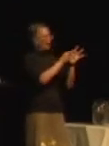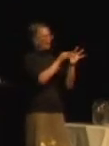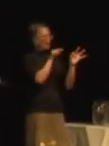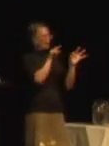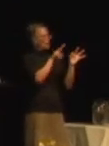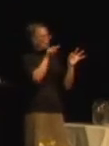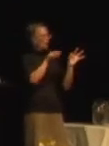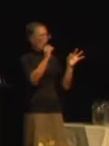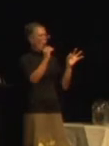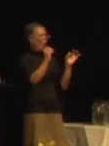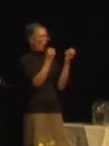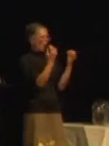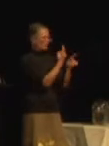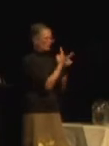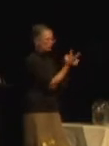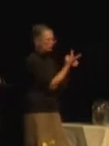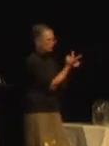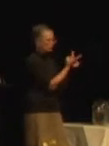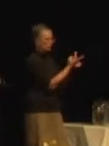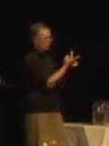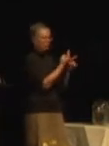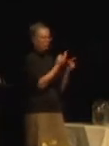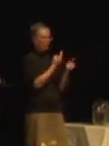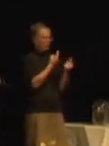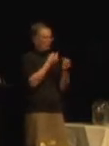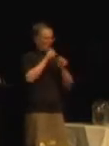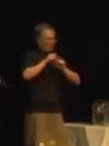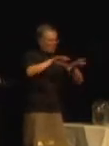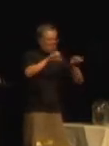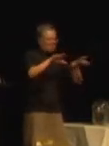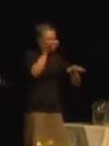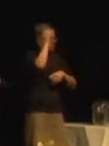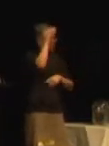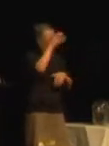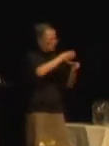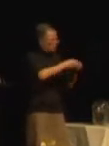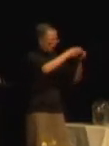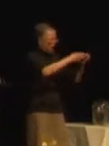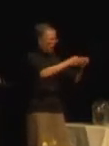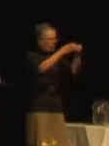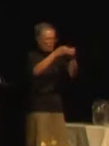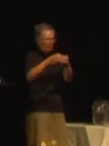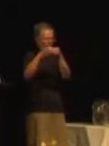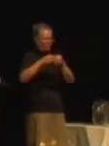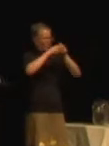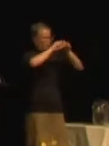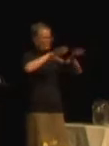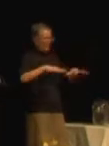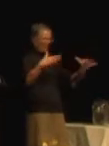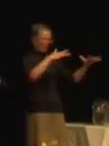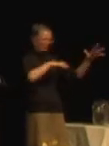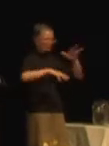going to democratize the production and dissemination of knowledge. Hierarchies and silos of information would be broken down. The